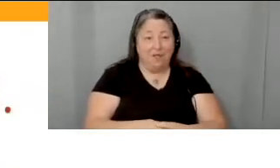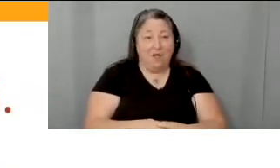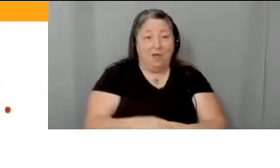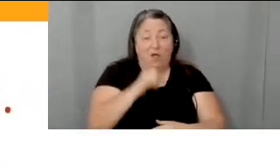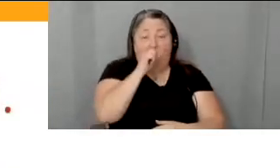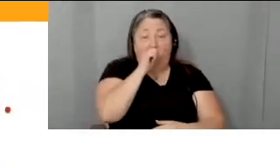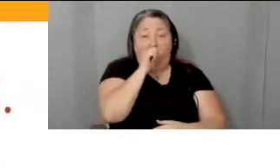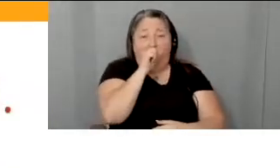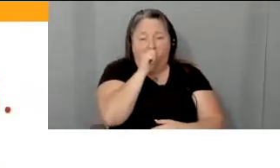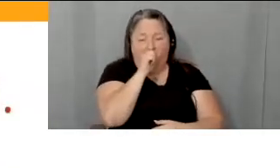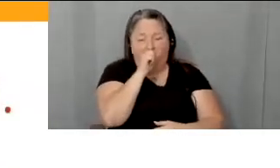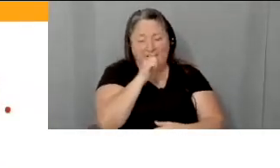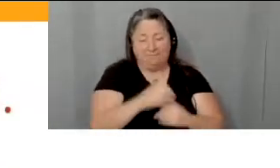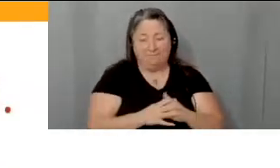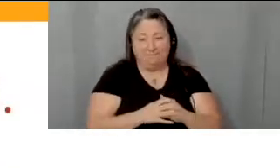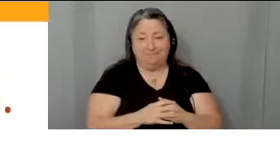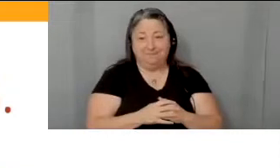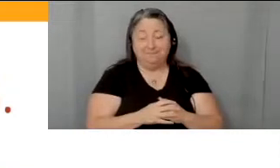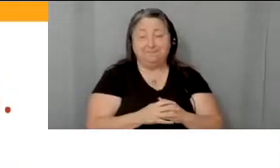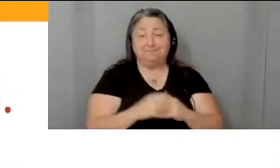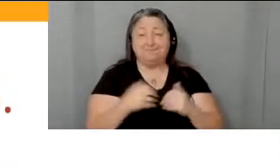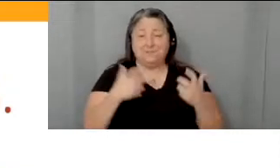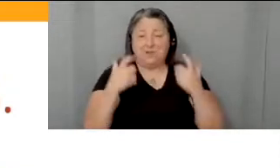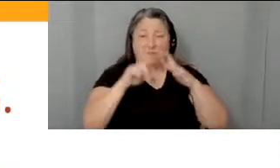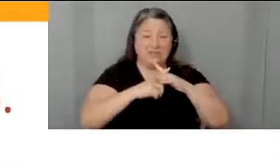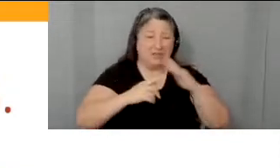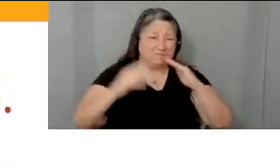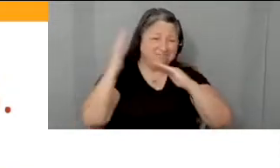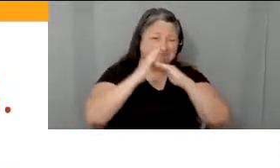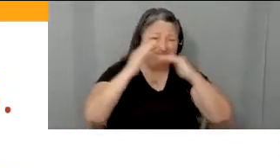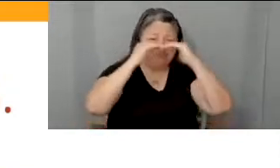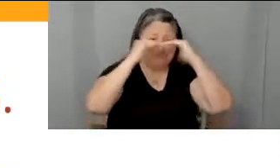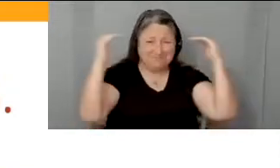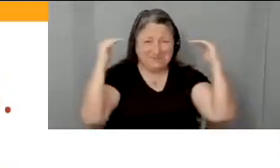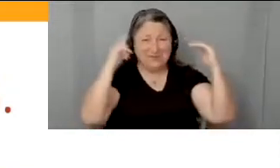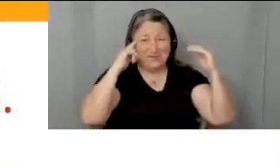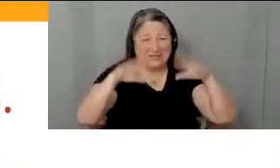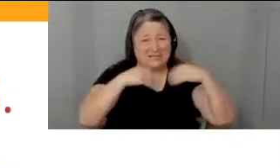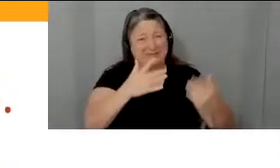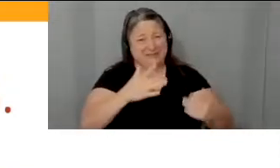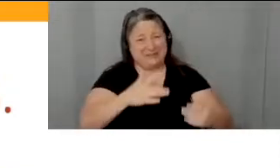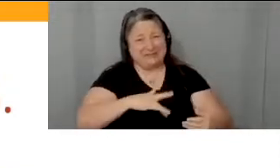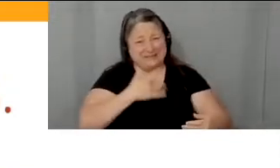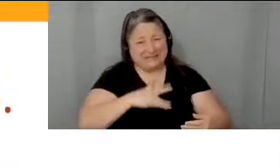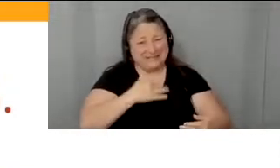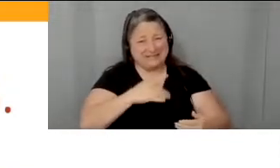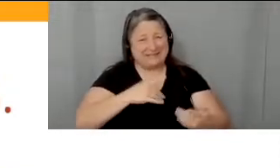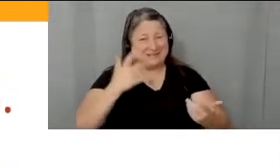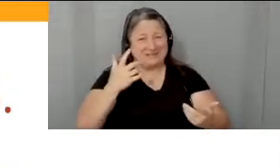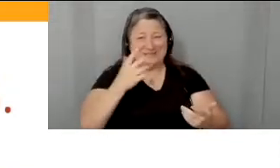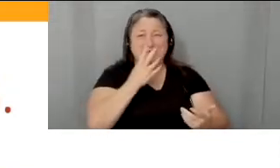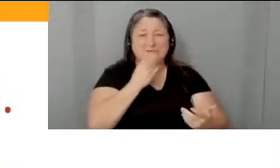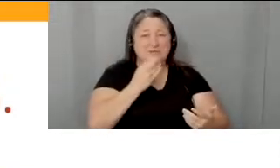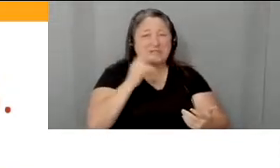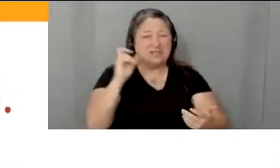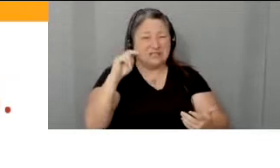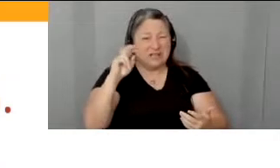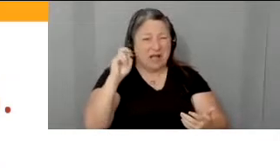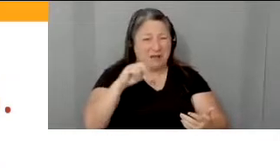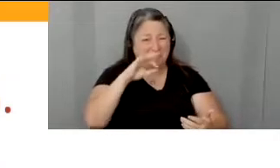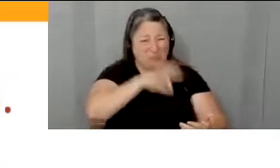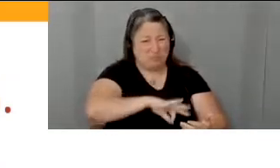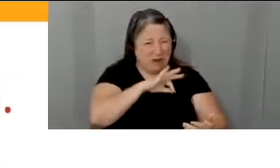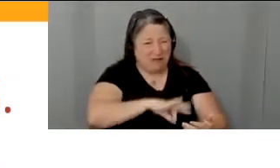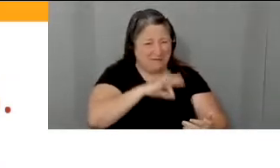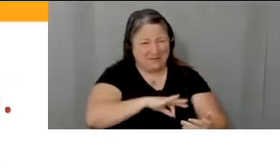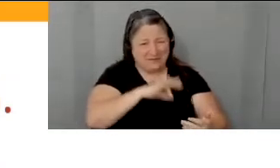So I wanted to start really high level to give you a sense of where is the Jewish nonprofit sector